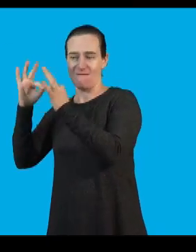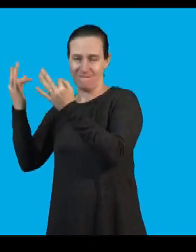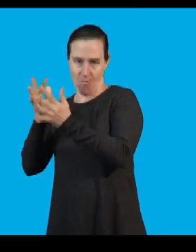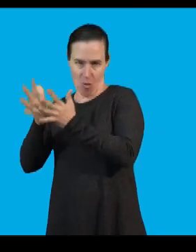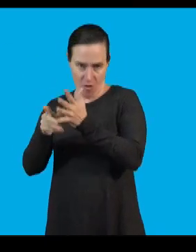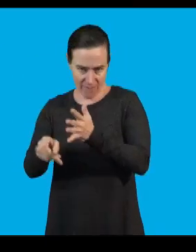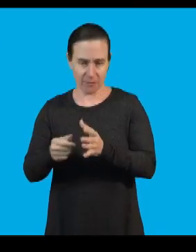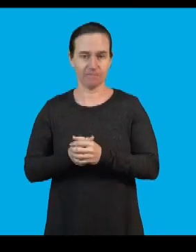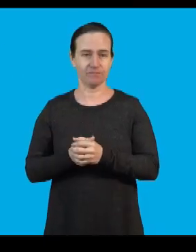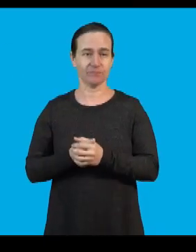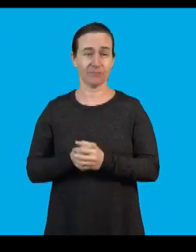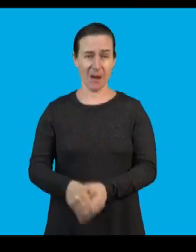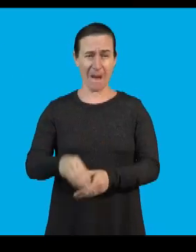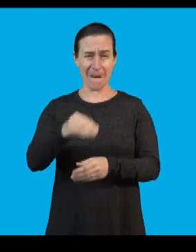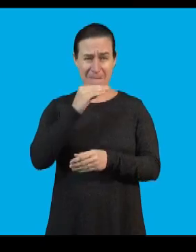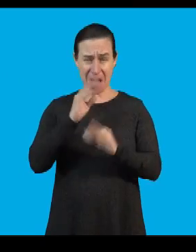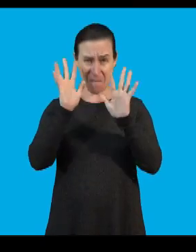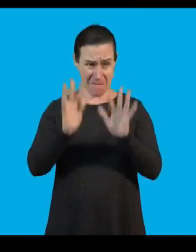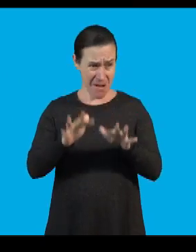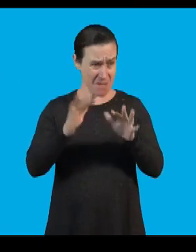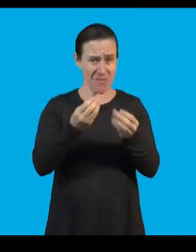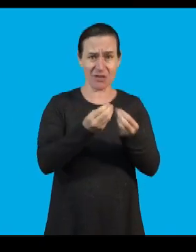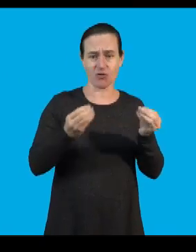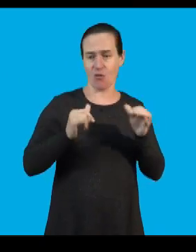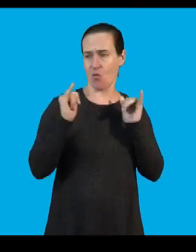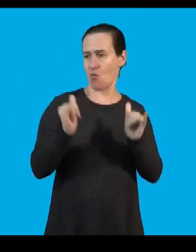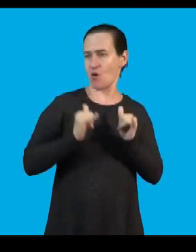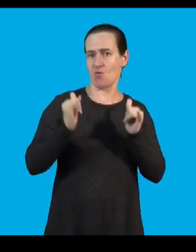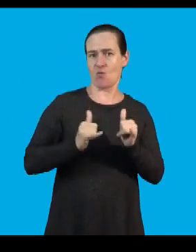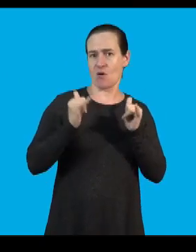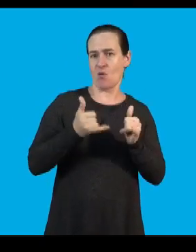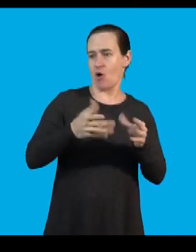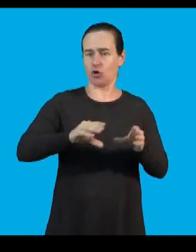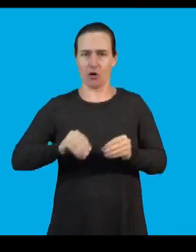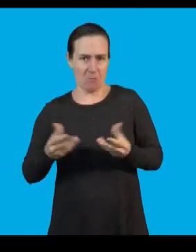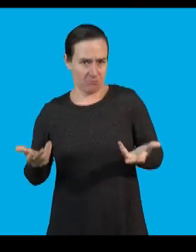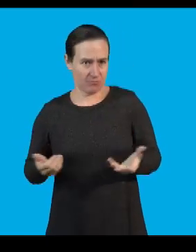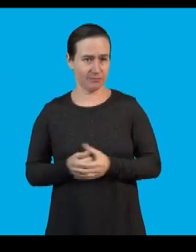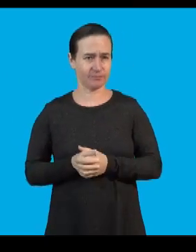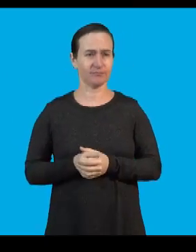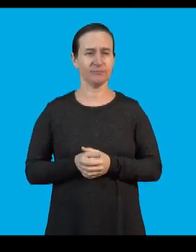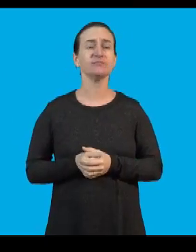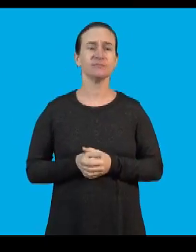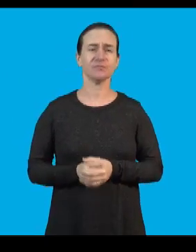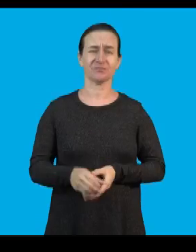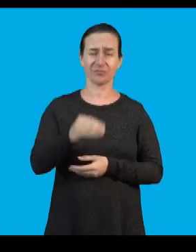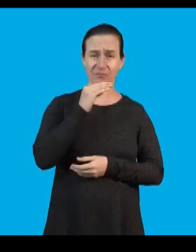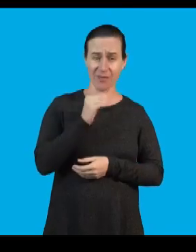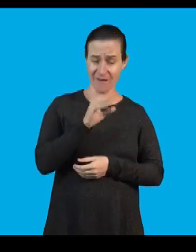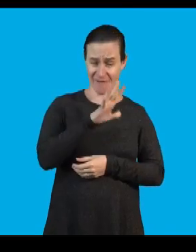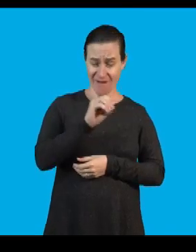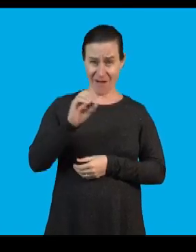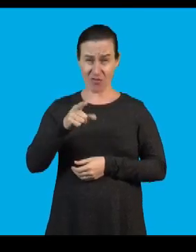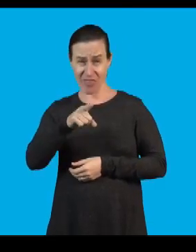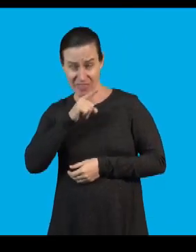means care that is given to them because they are now considered vulnerable, leaving a large number still waiting to be placed. So if you look